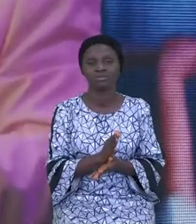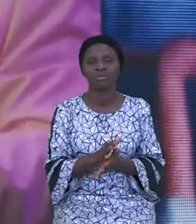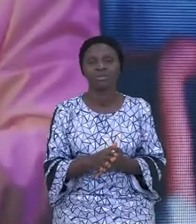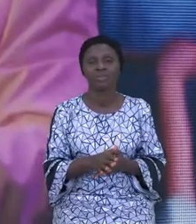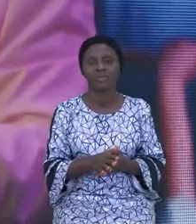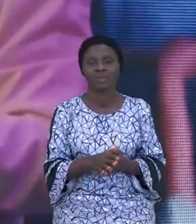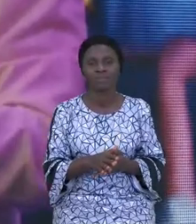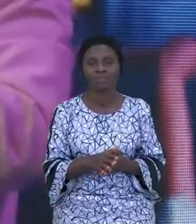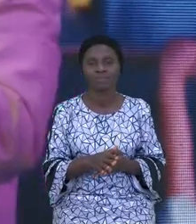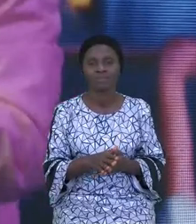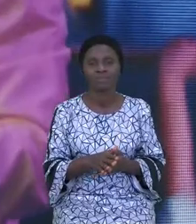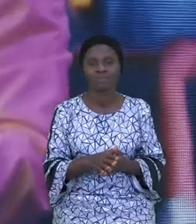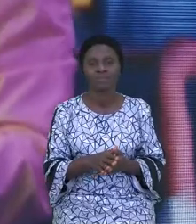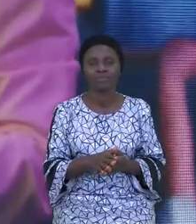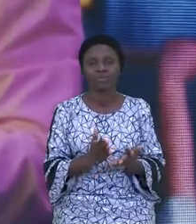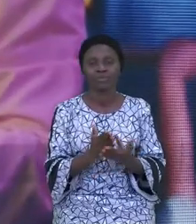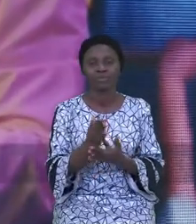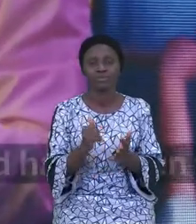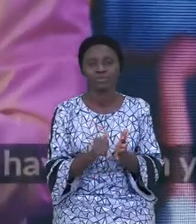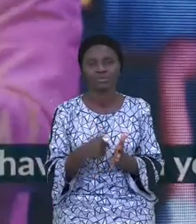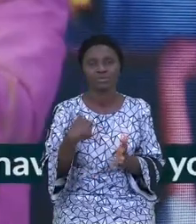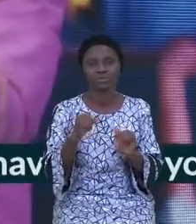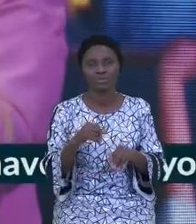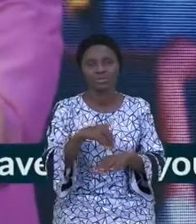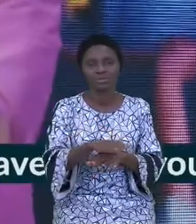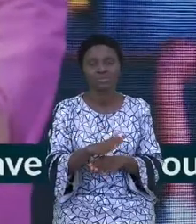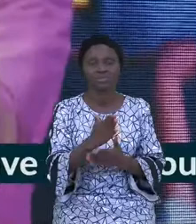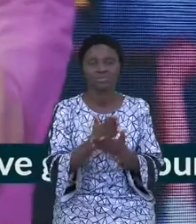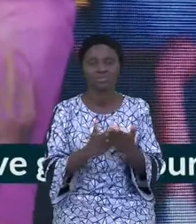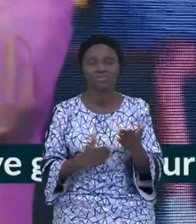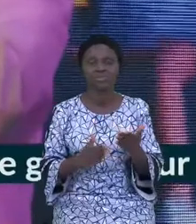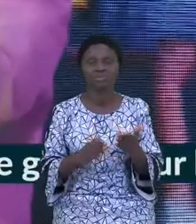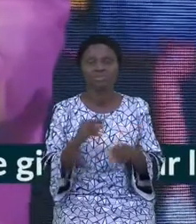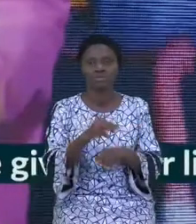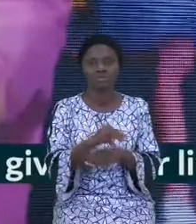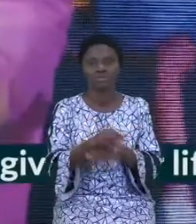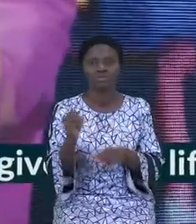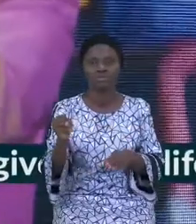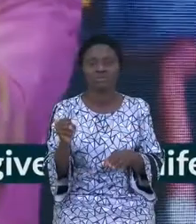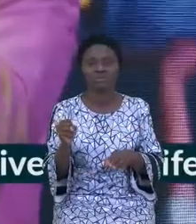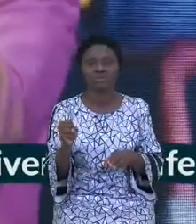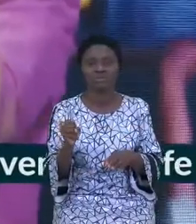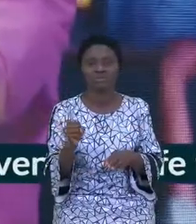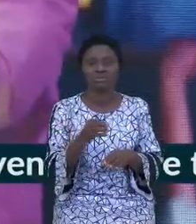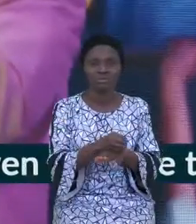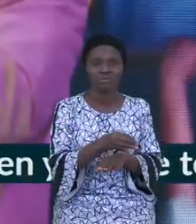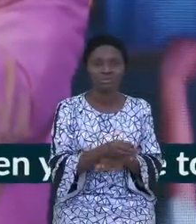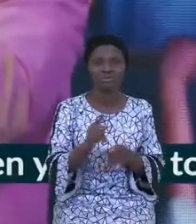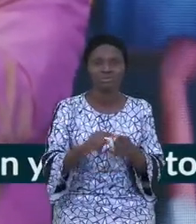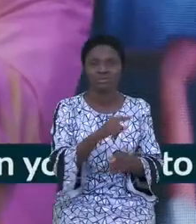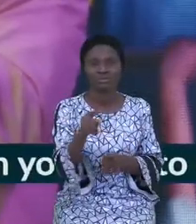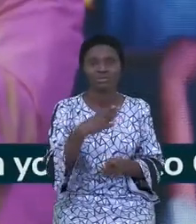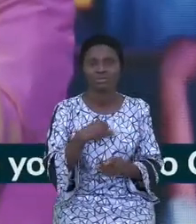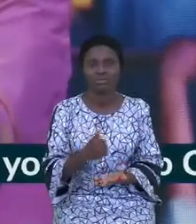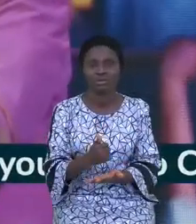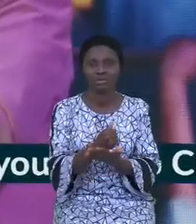you. We can call you. We can advise you. And we can help you to stand